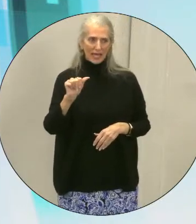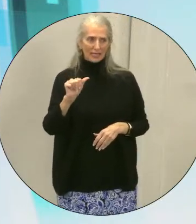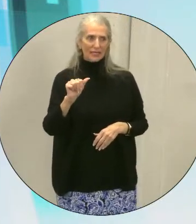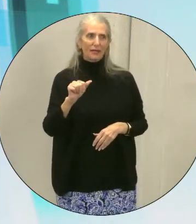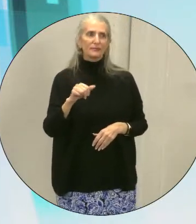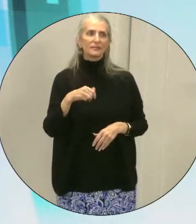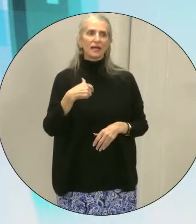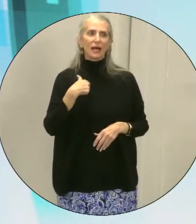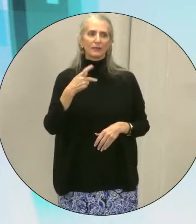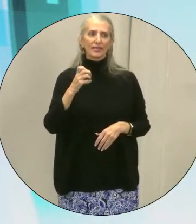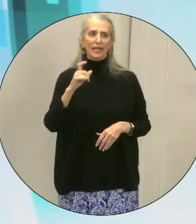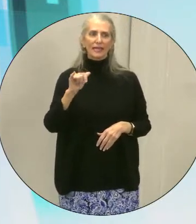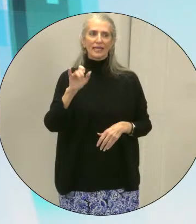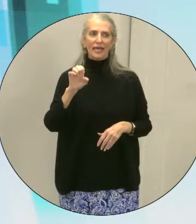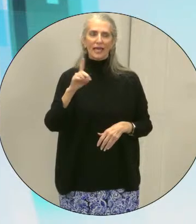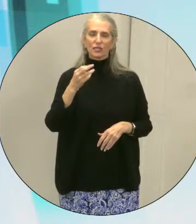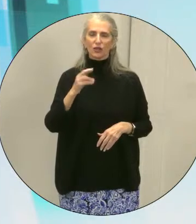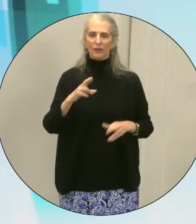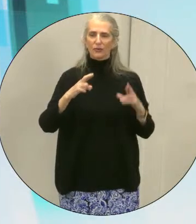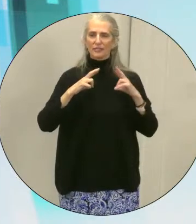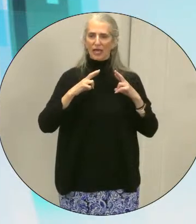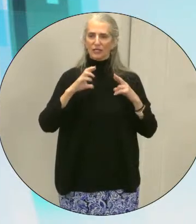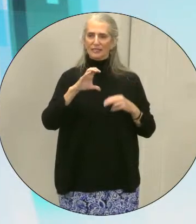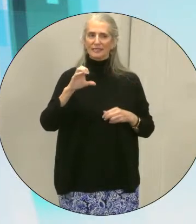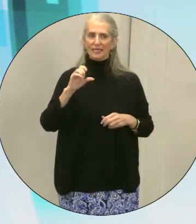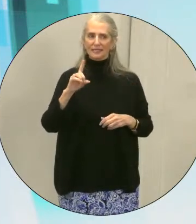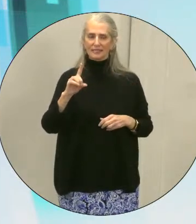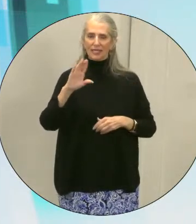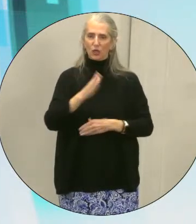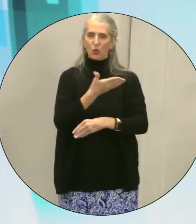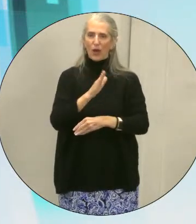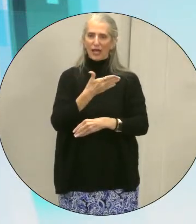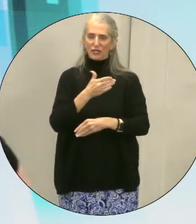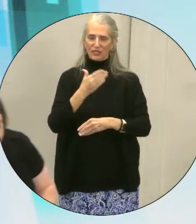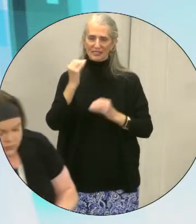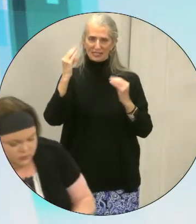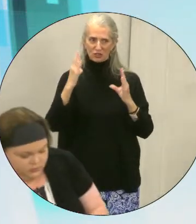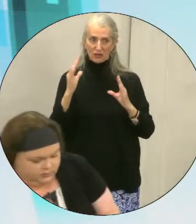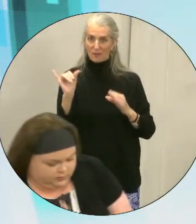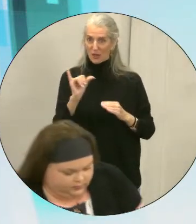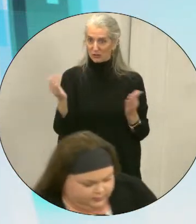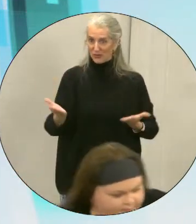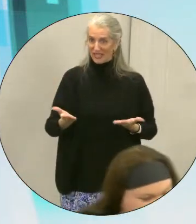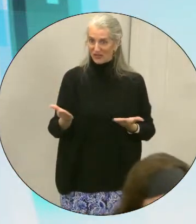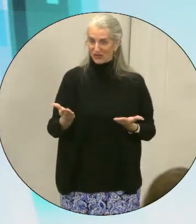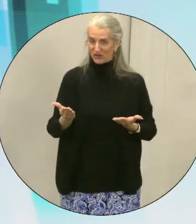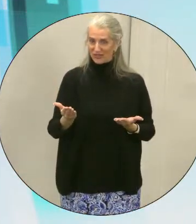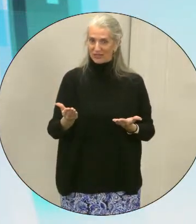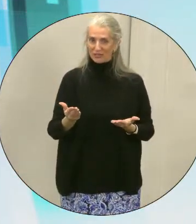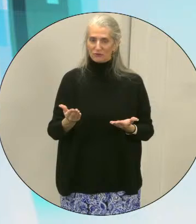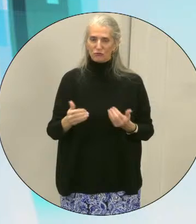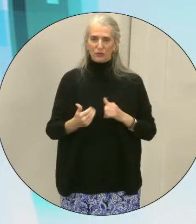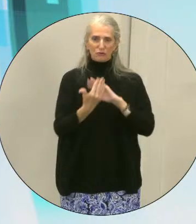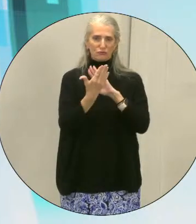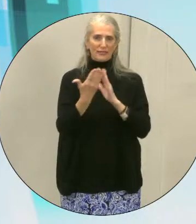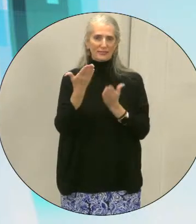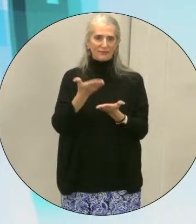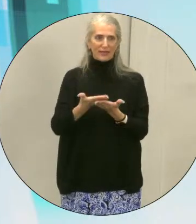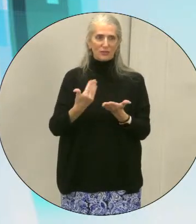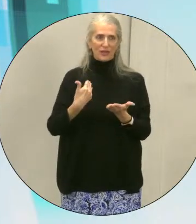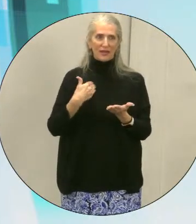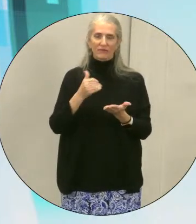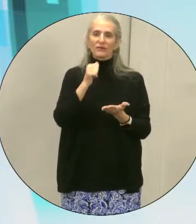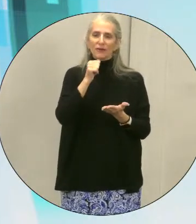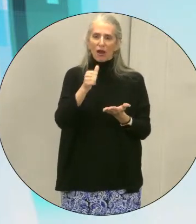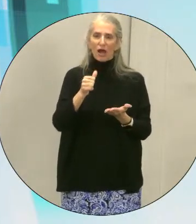I'm Kelly Edgar. I'm a retired CCSD choir teacher, and I am also here to address the fact that we have